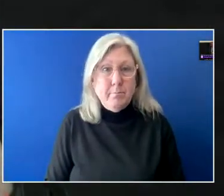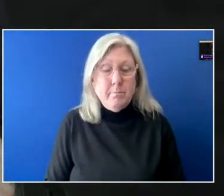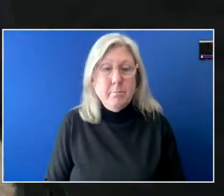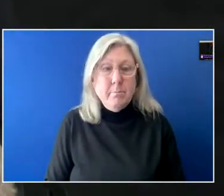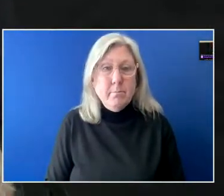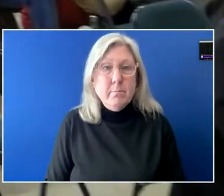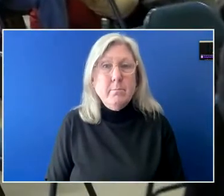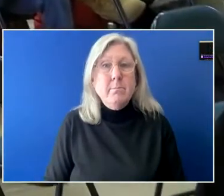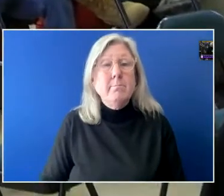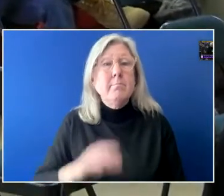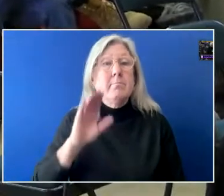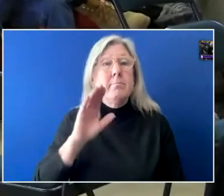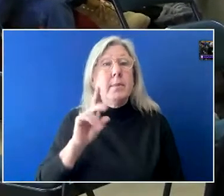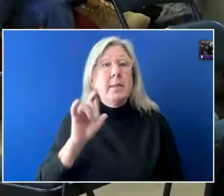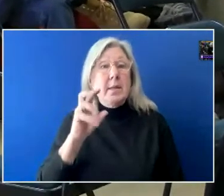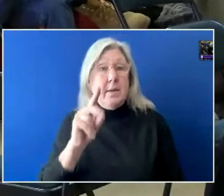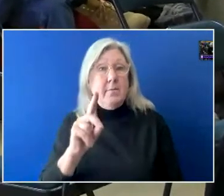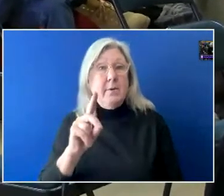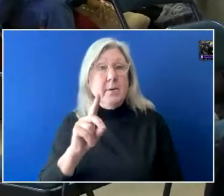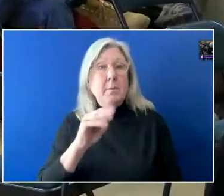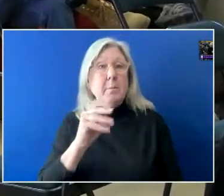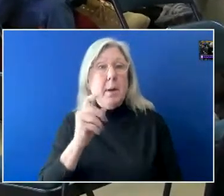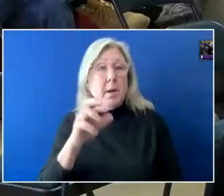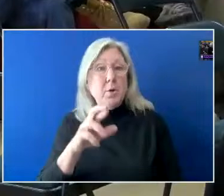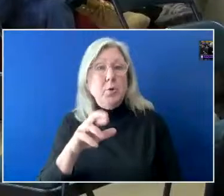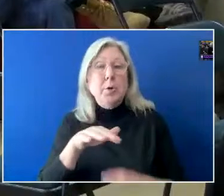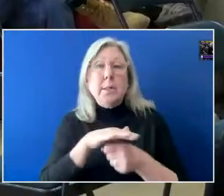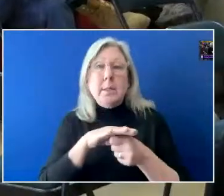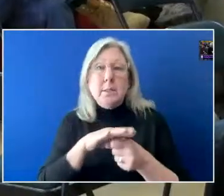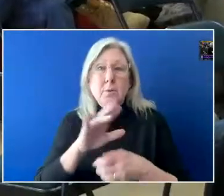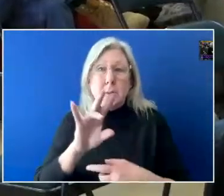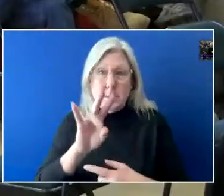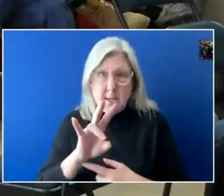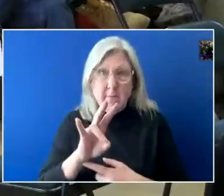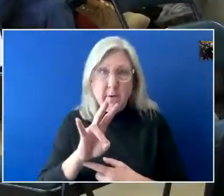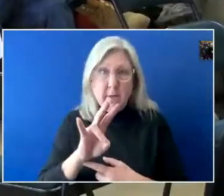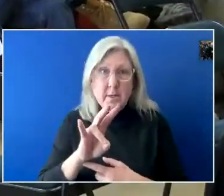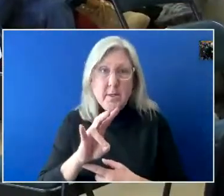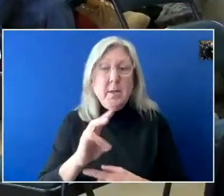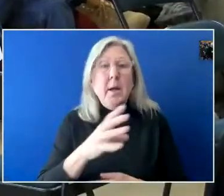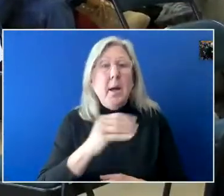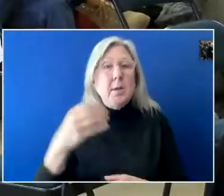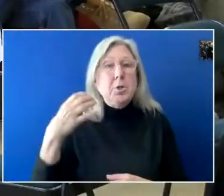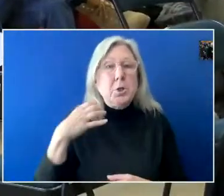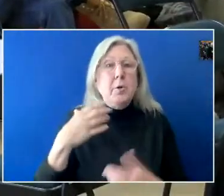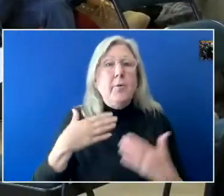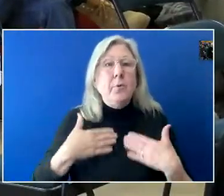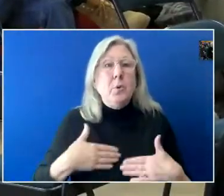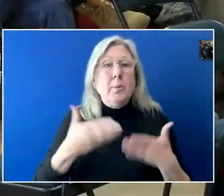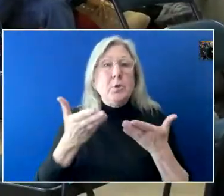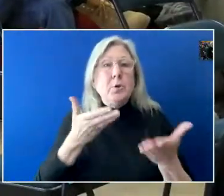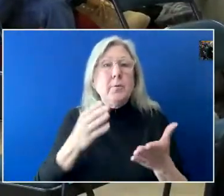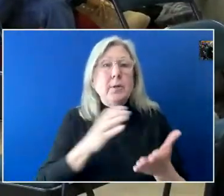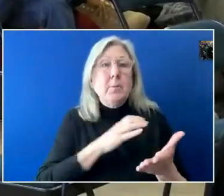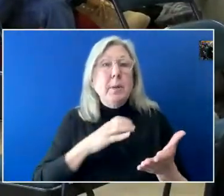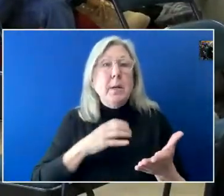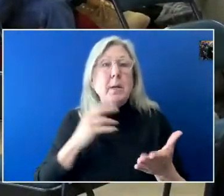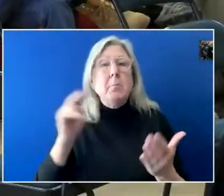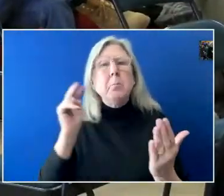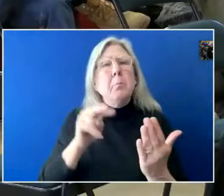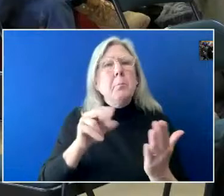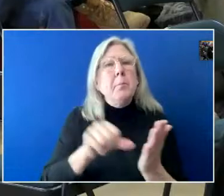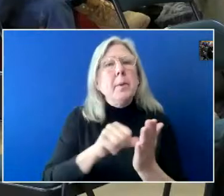I'm David Miner district 7 uh and the chair of the Human Services committee I direct you to page